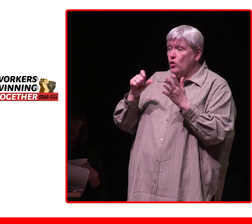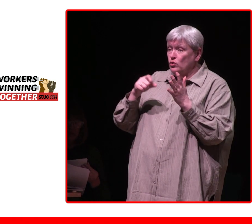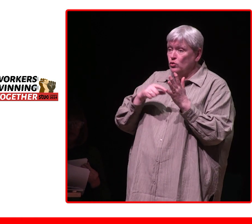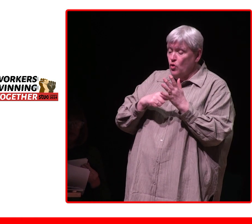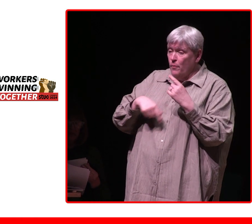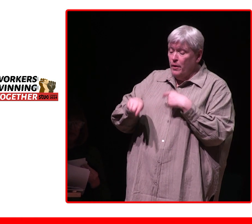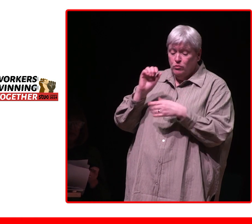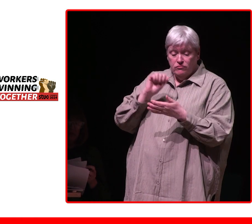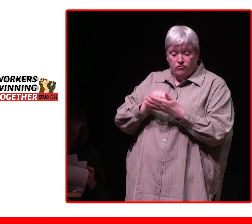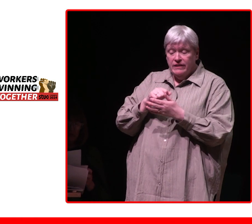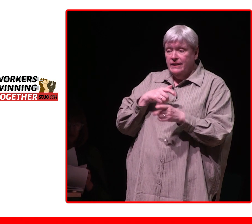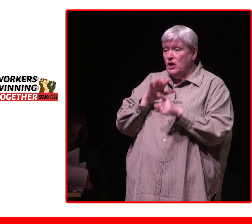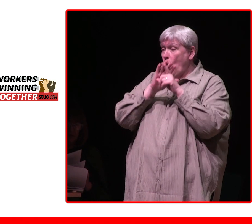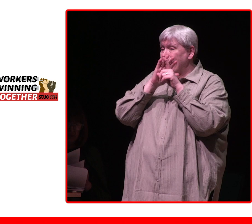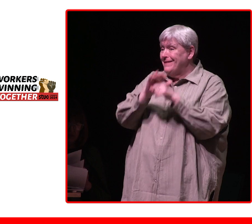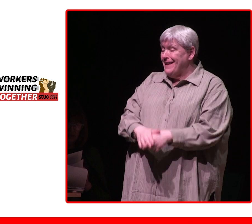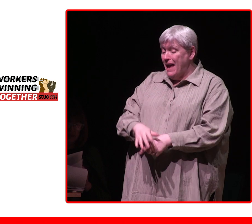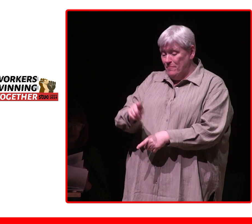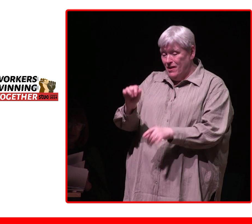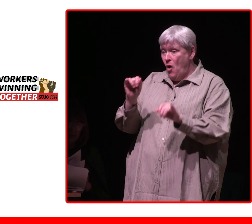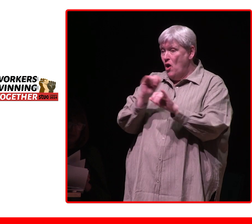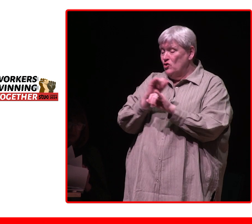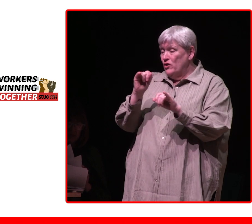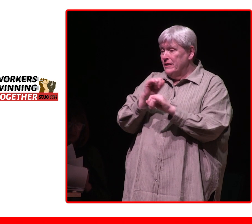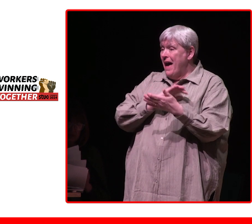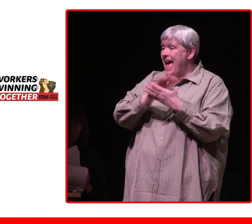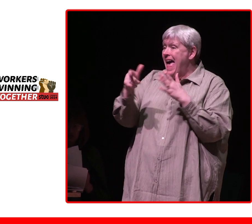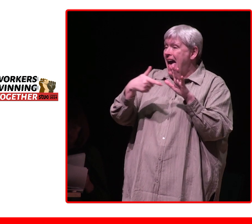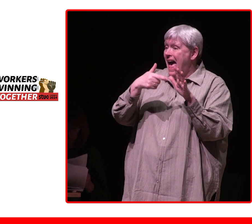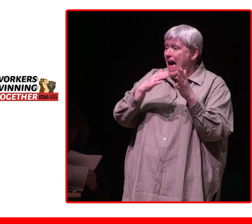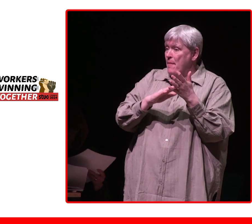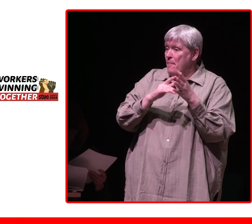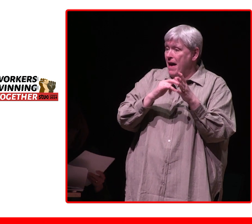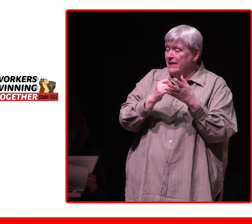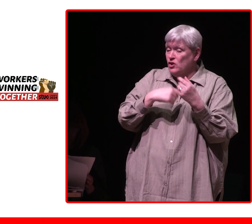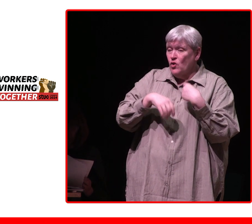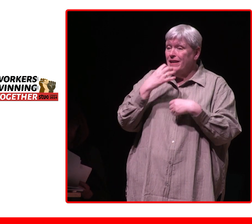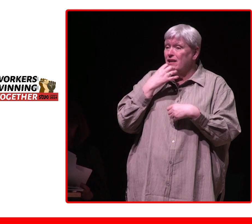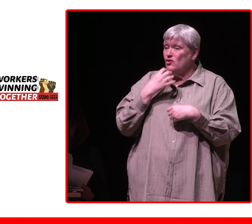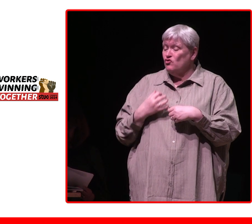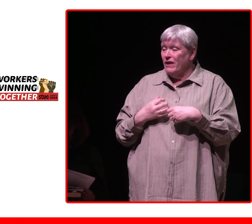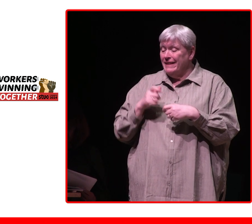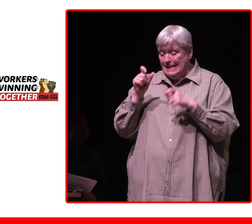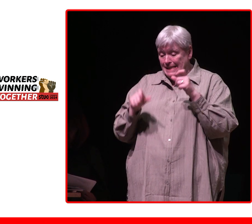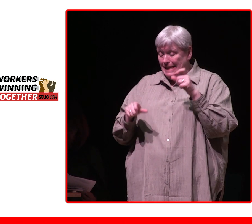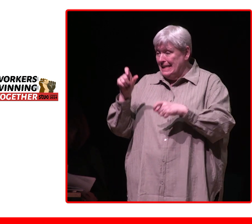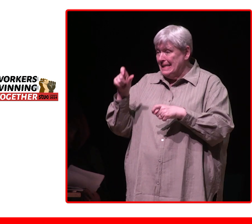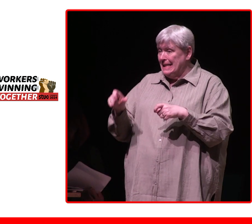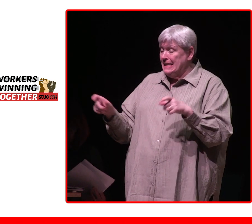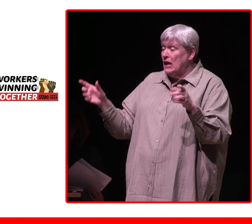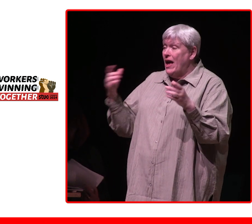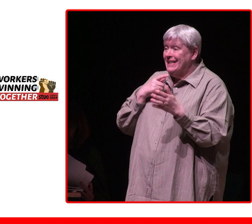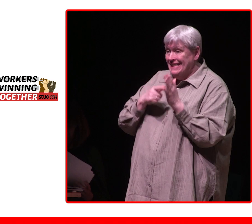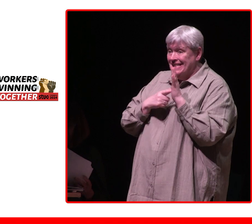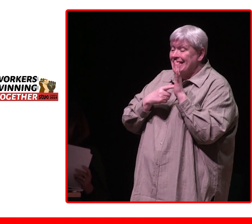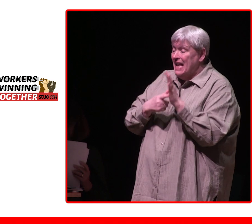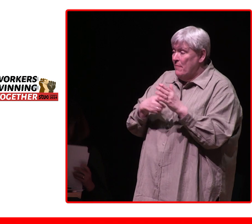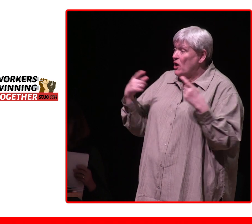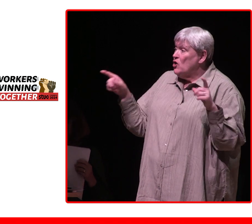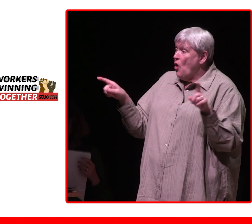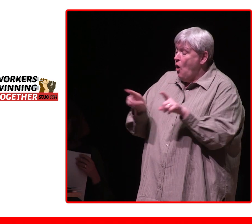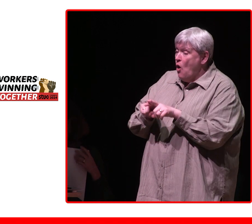rightly condemned the atrocities by Hamas on Israeli citizens. But that statement also was